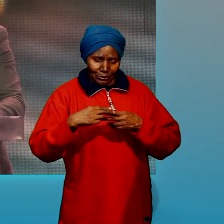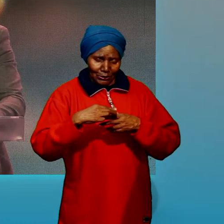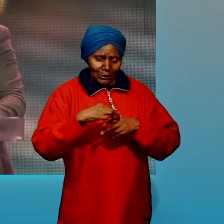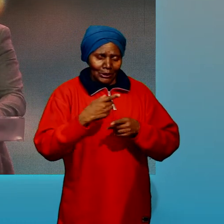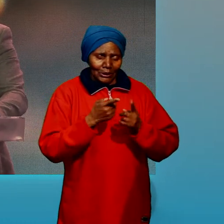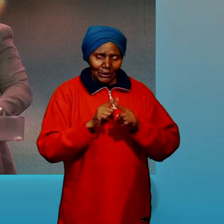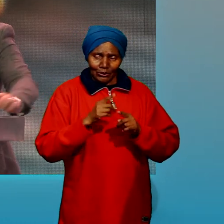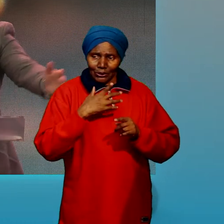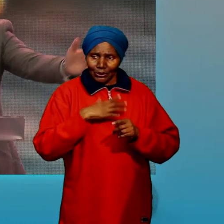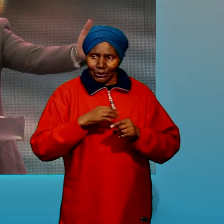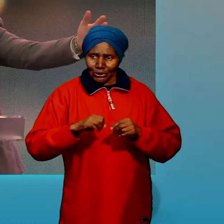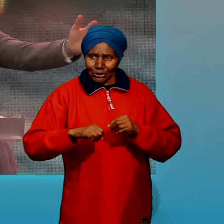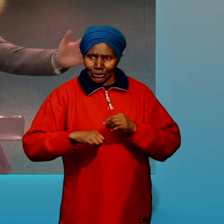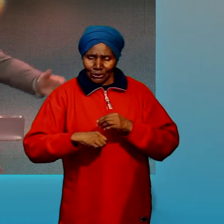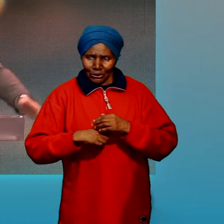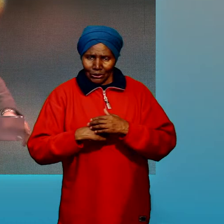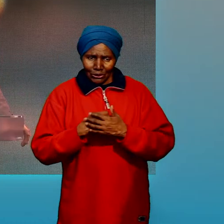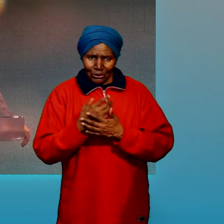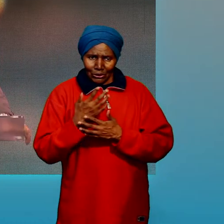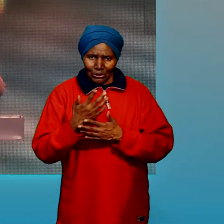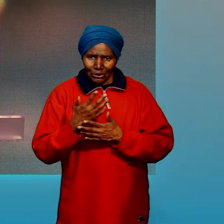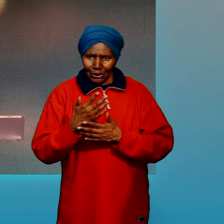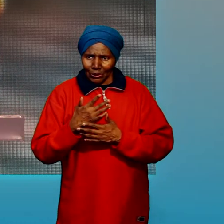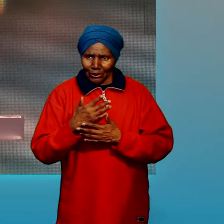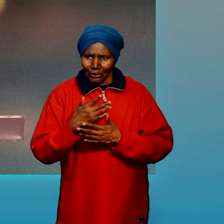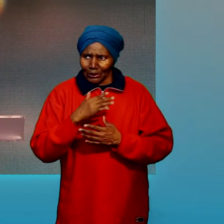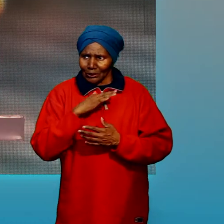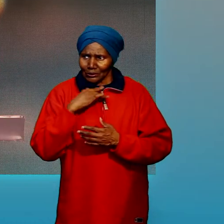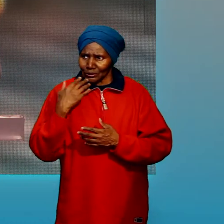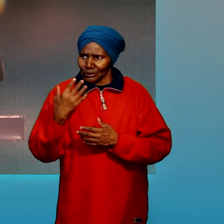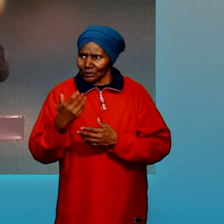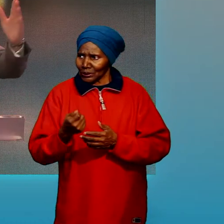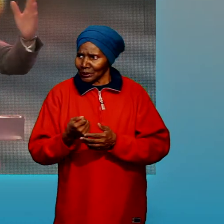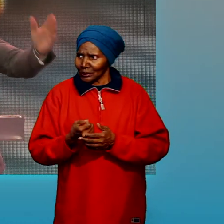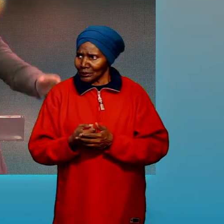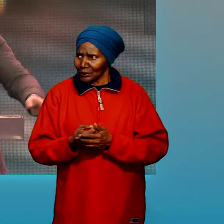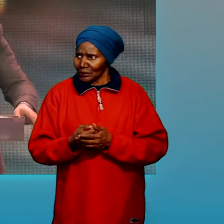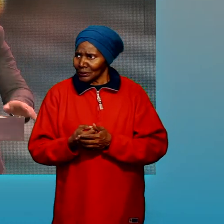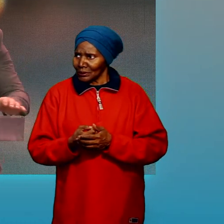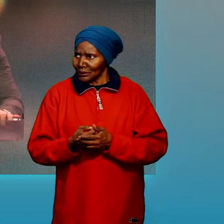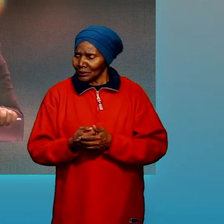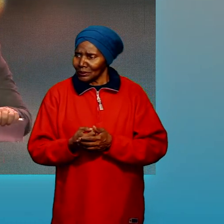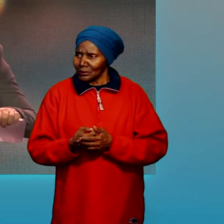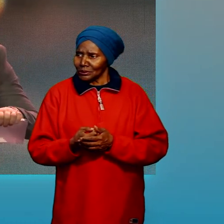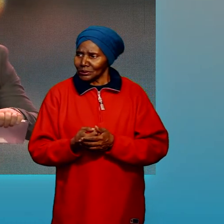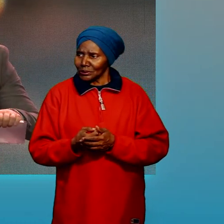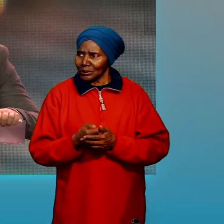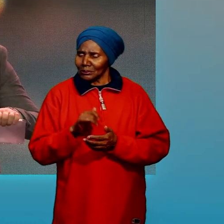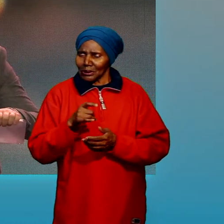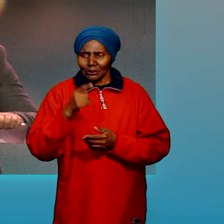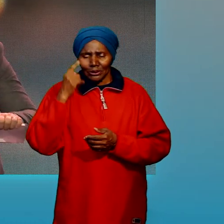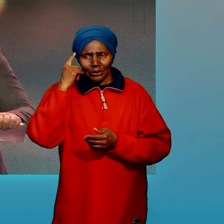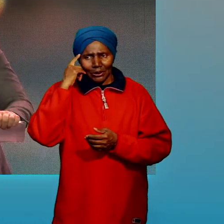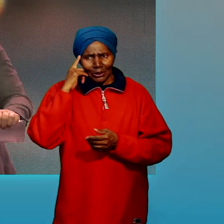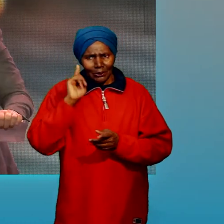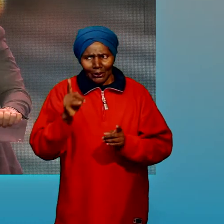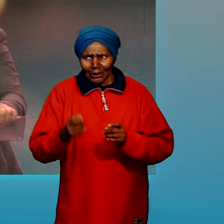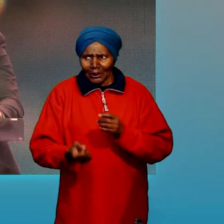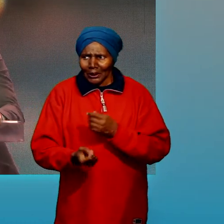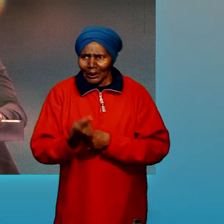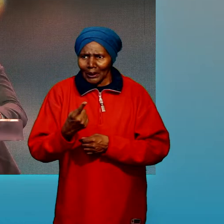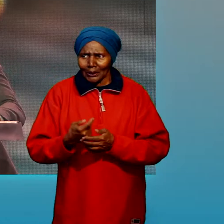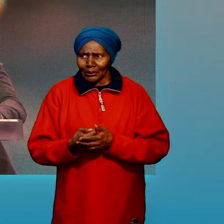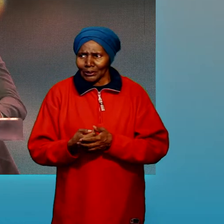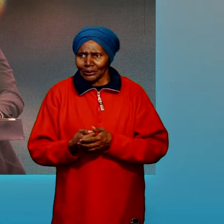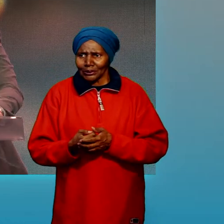fruit. And the evidence for that is really simple. Have you ever thought in a moment in your life, "What is going on?